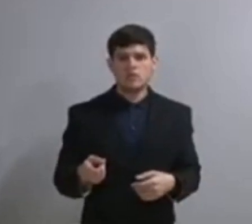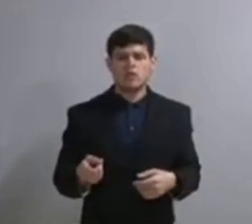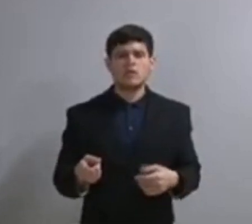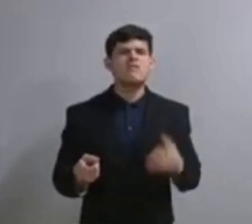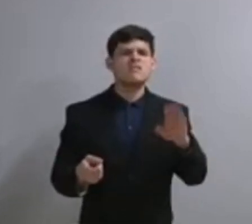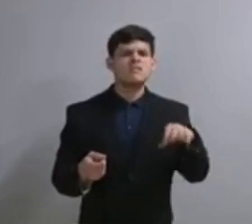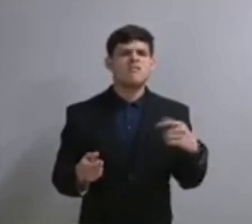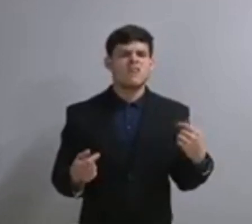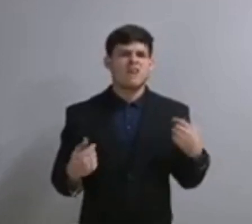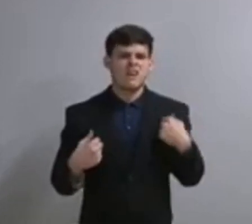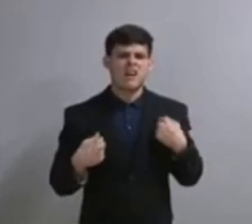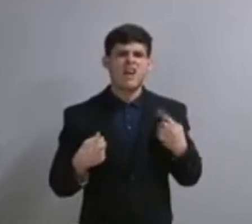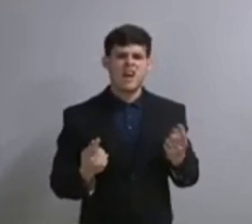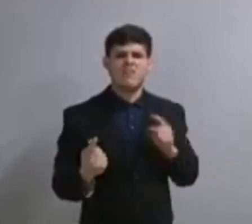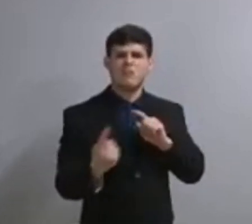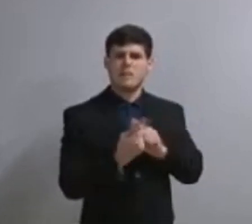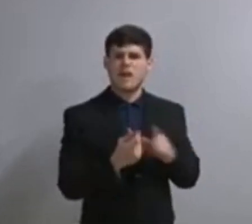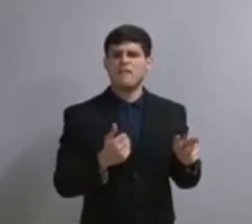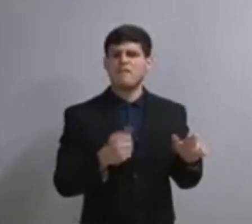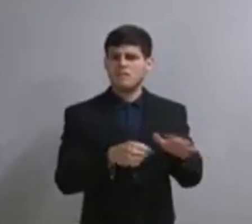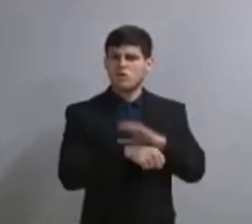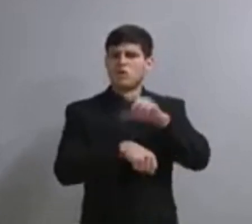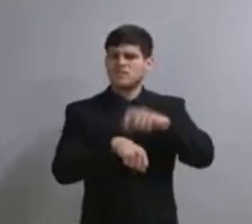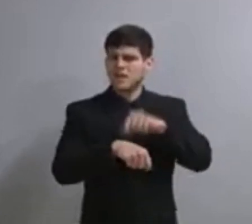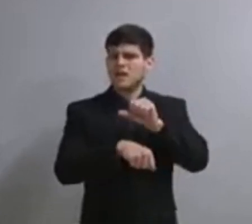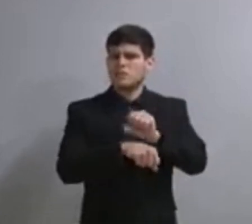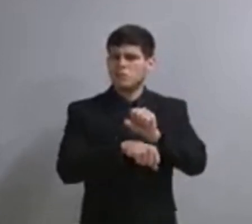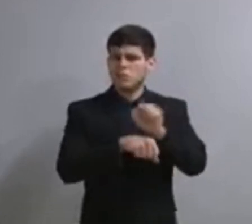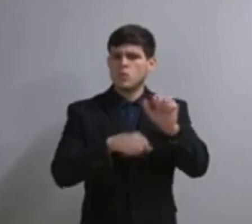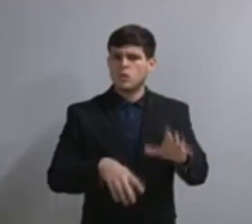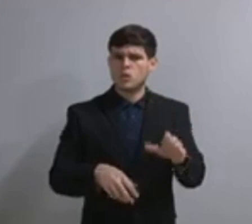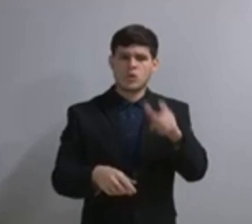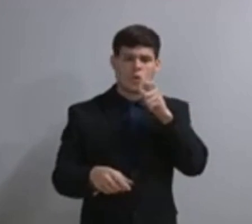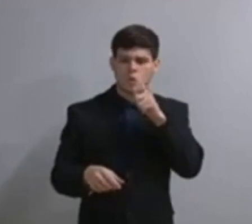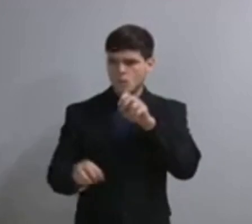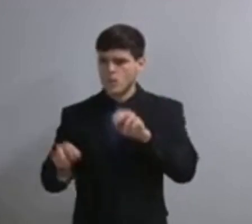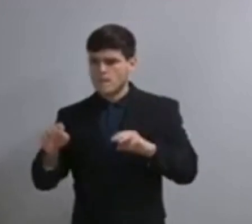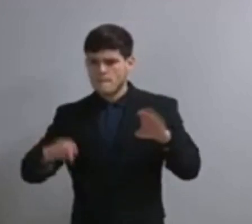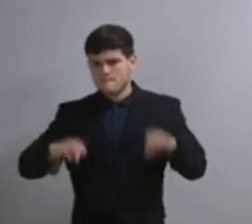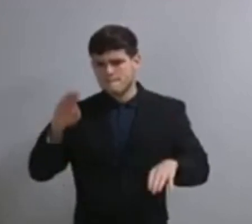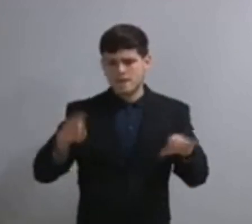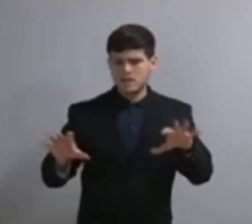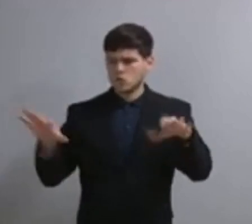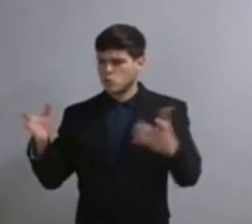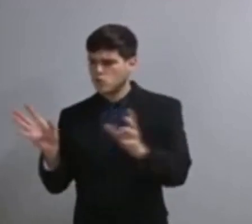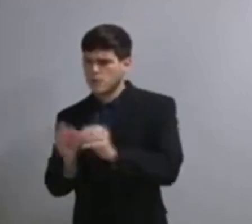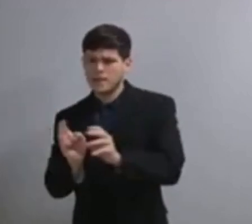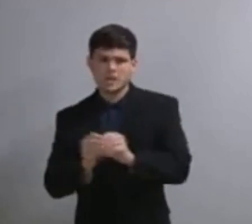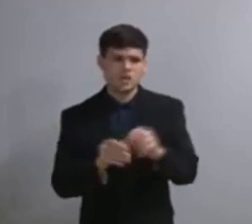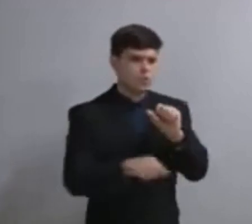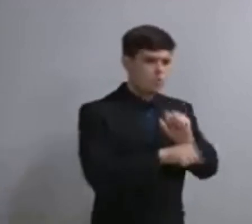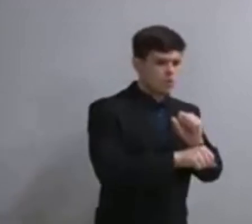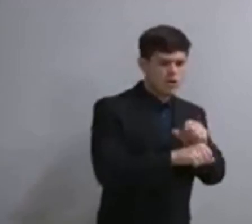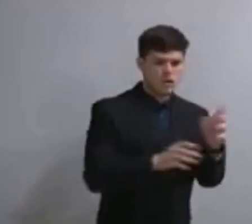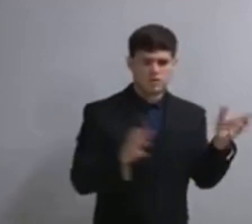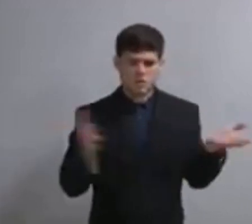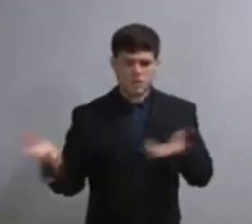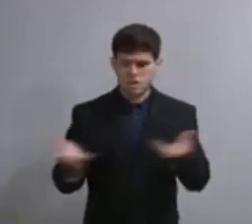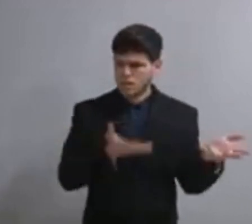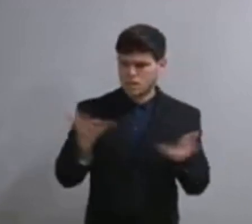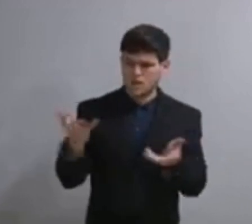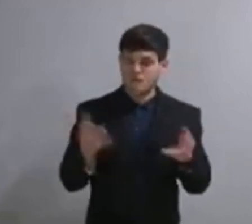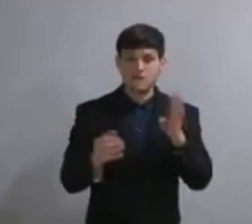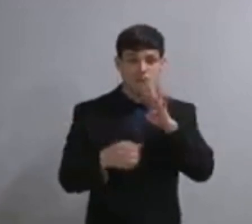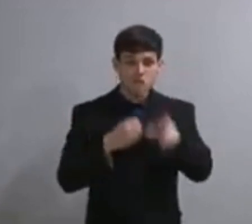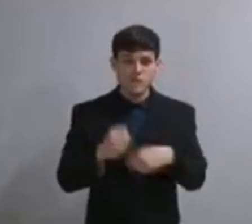have met the full-time line worker who juggled work schedules with group meetings for 4 straight years to earn